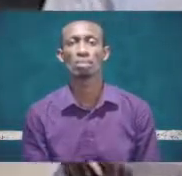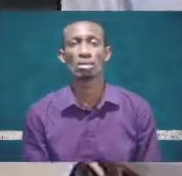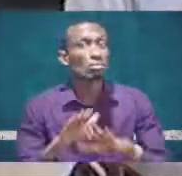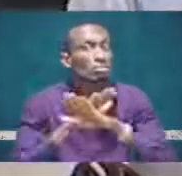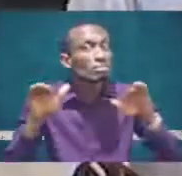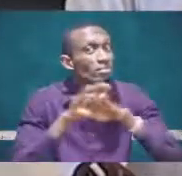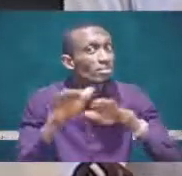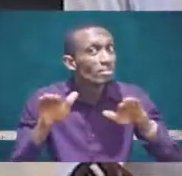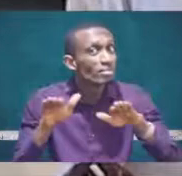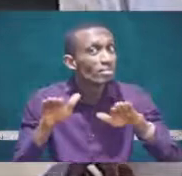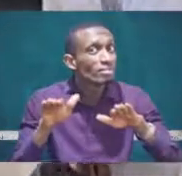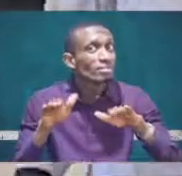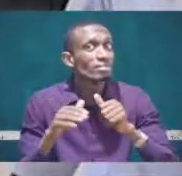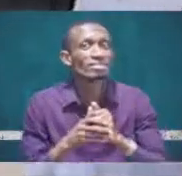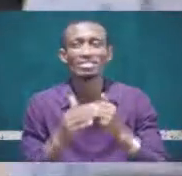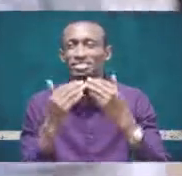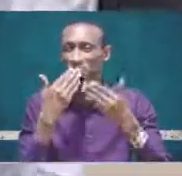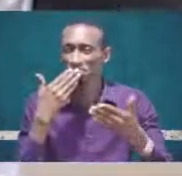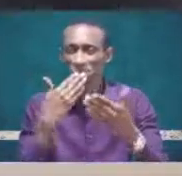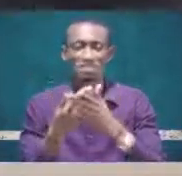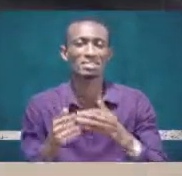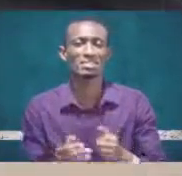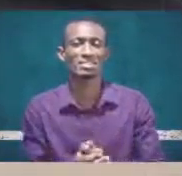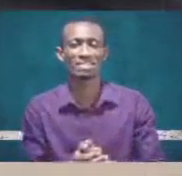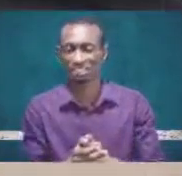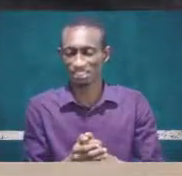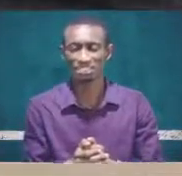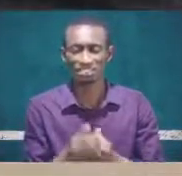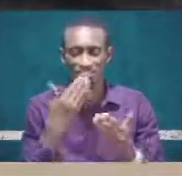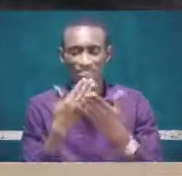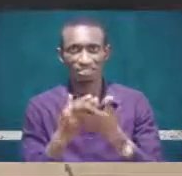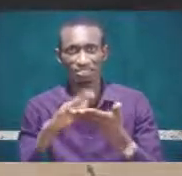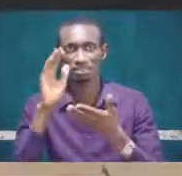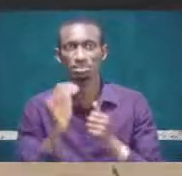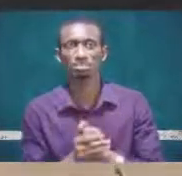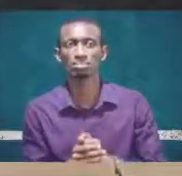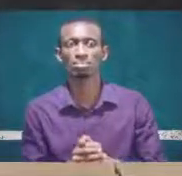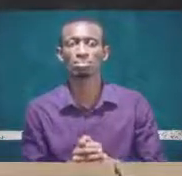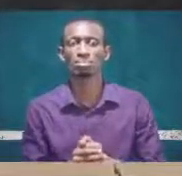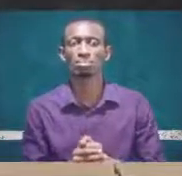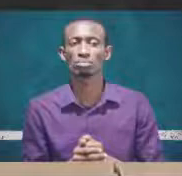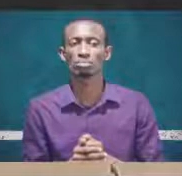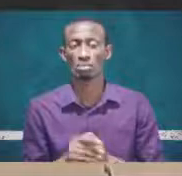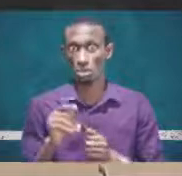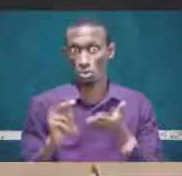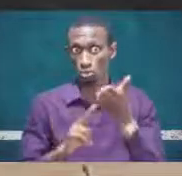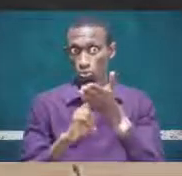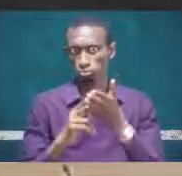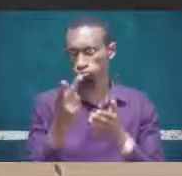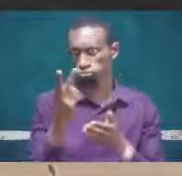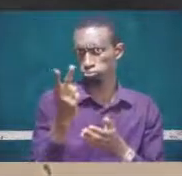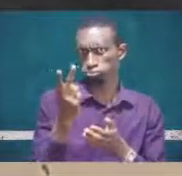done? Very nice. Okay. Thank you very much. So I'm going to use this second